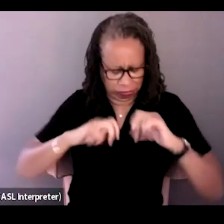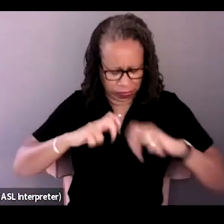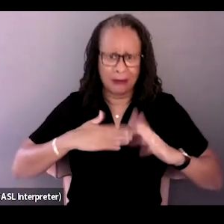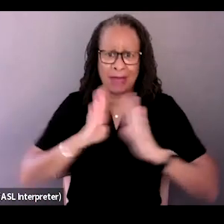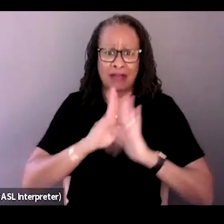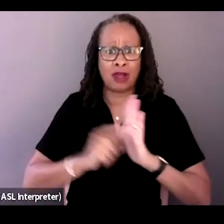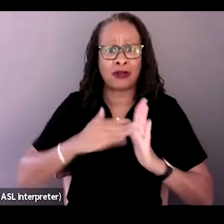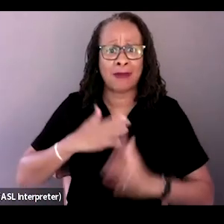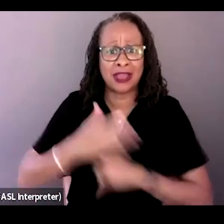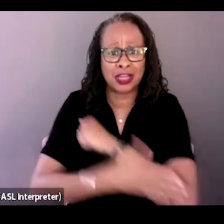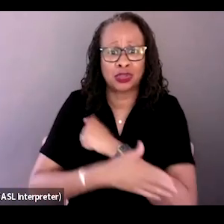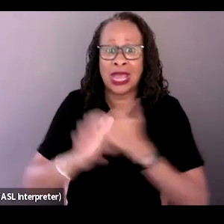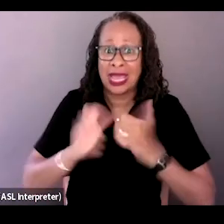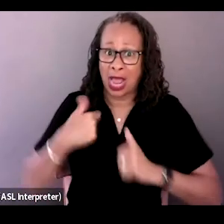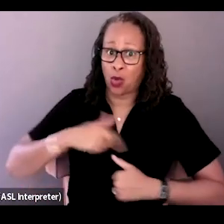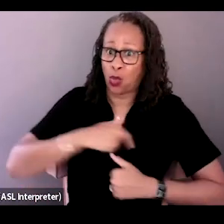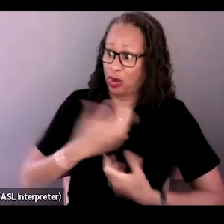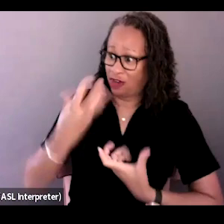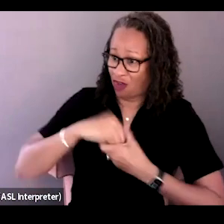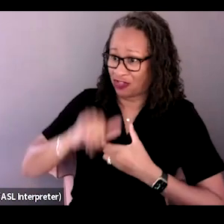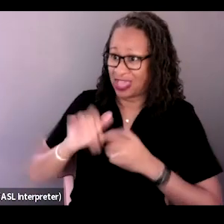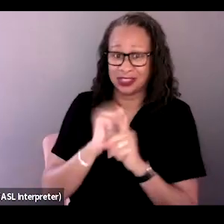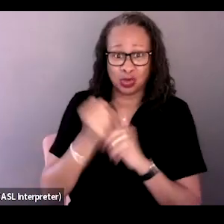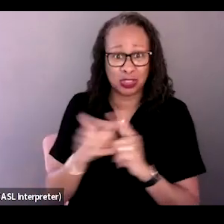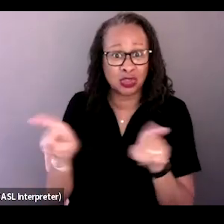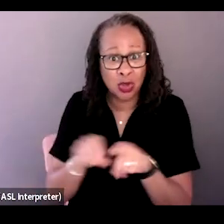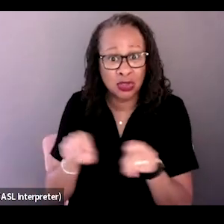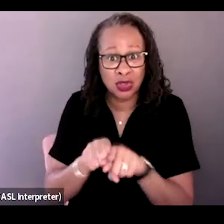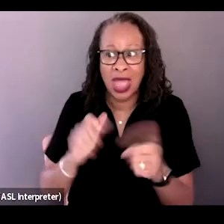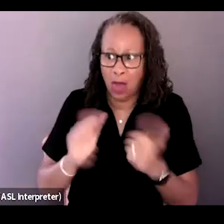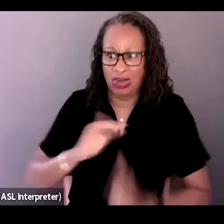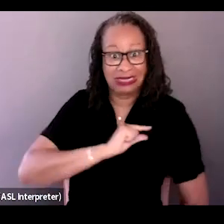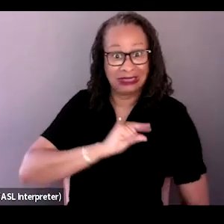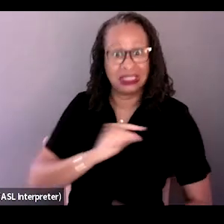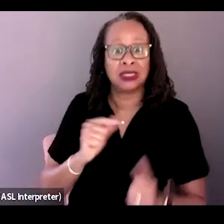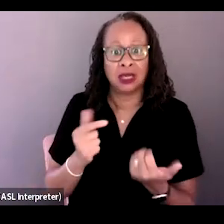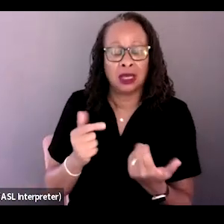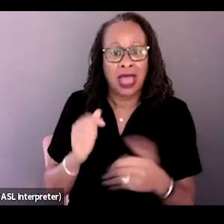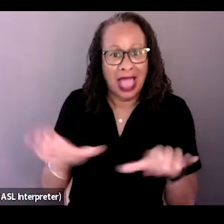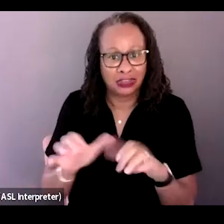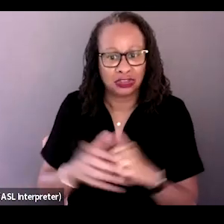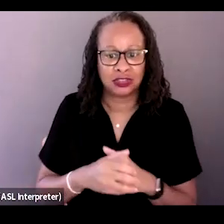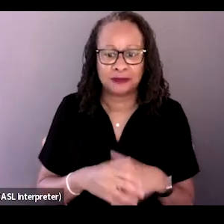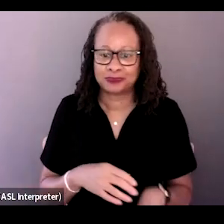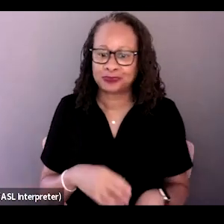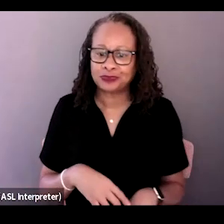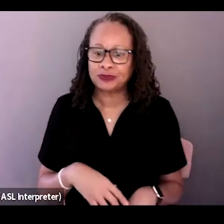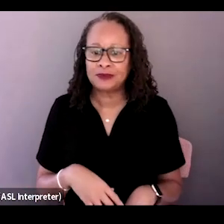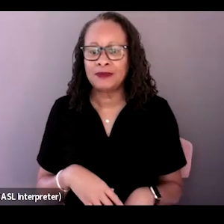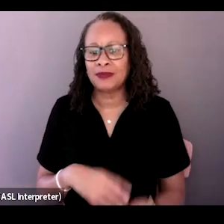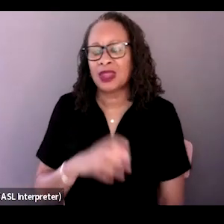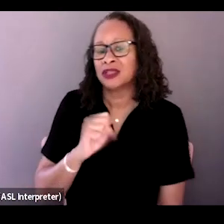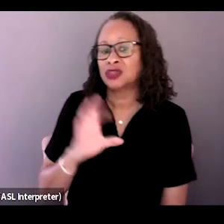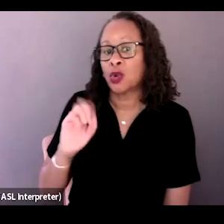actually involved in that as well, complicit with that. And so the film is done in dialogue with one, Nkoli Jean Bofana, who's a